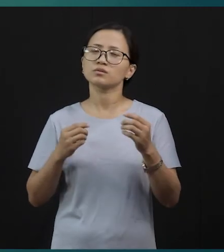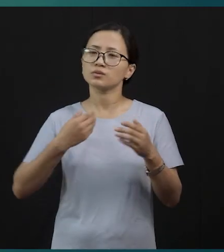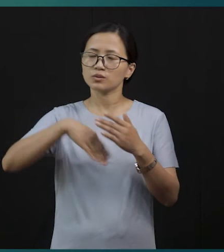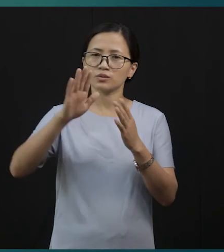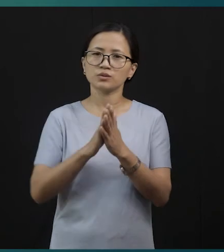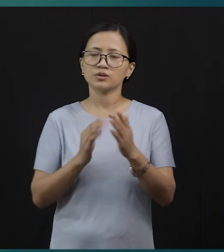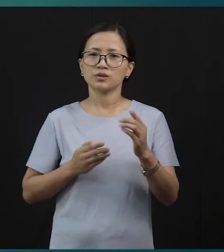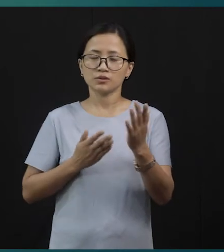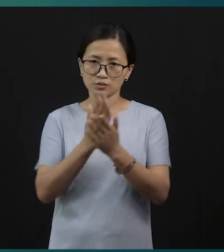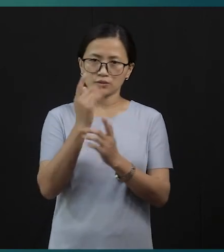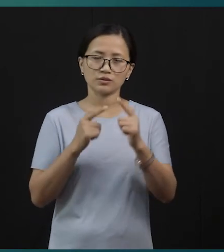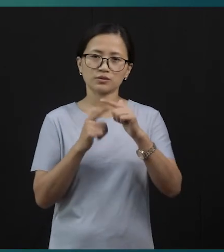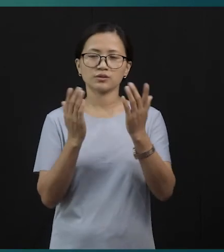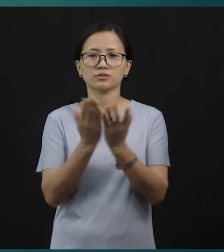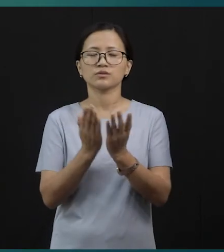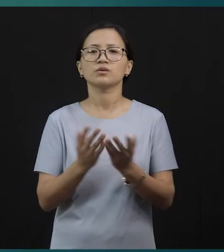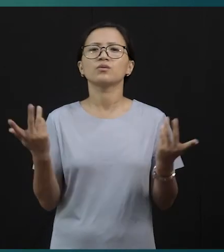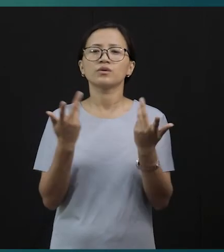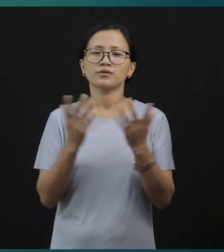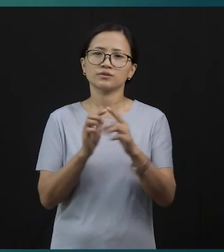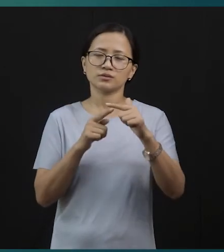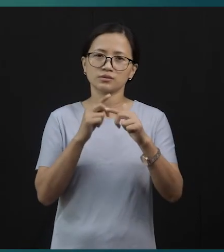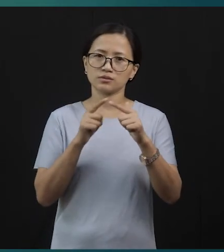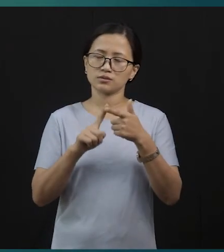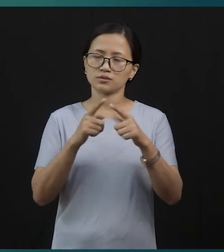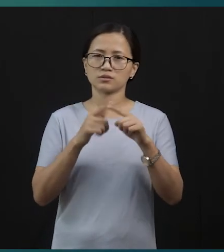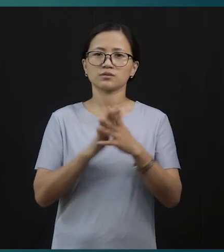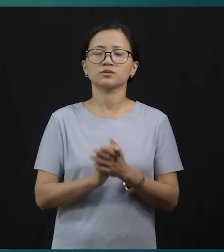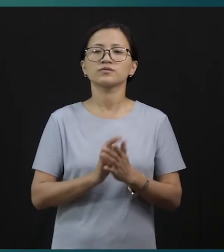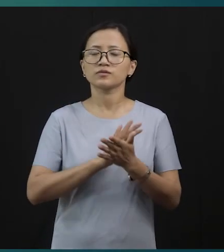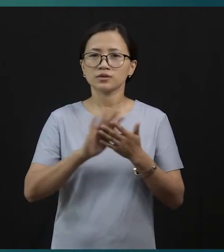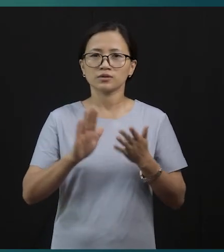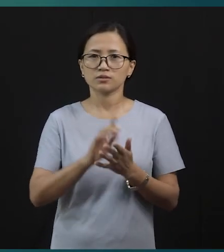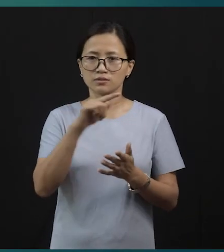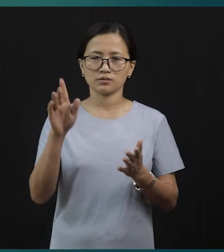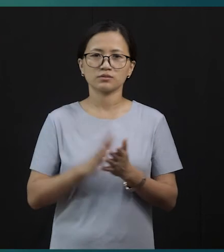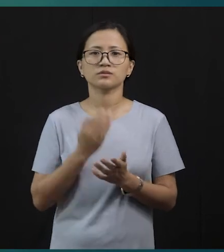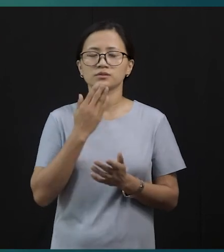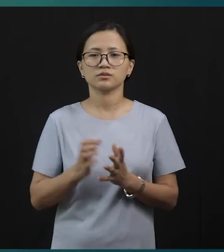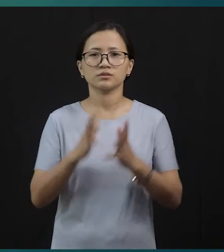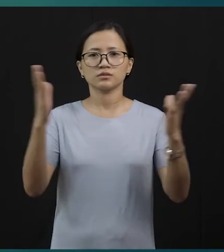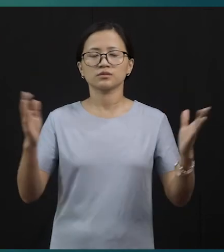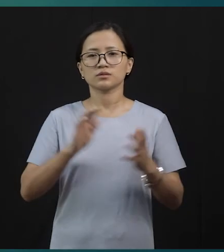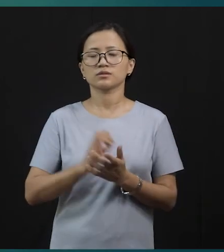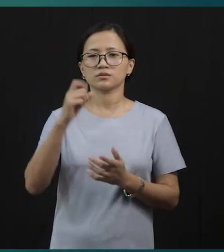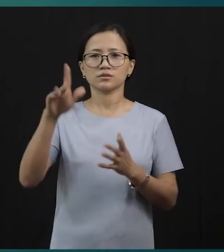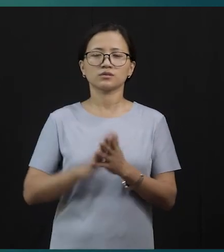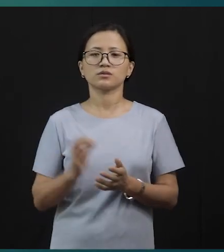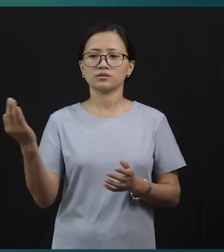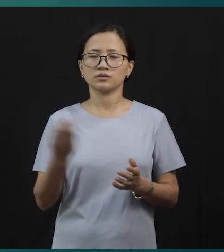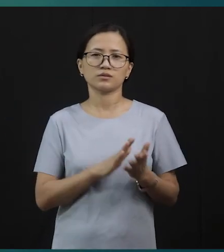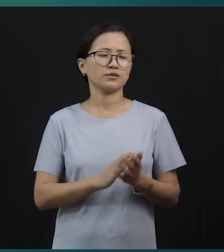textbook and see whether the exercises that you have done are correct or not. Okay. Thank you so much. In the next class, I'm coming to